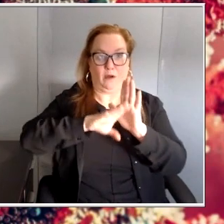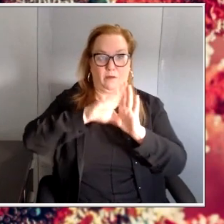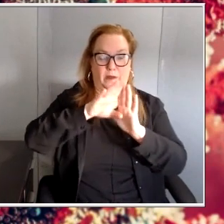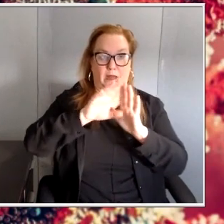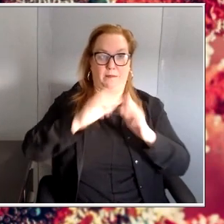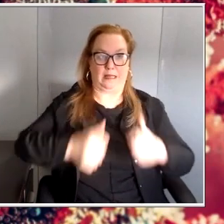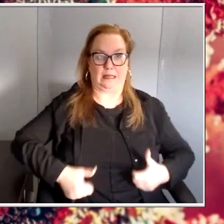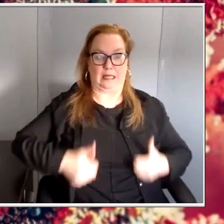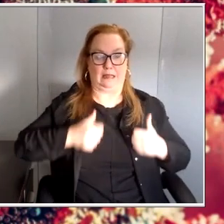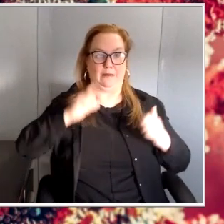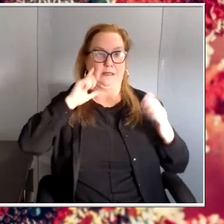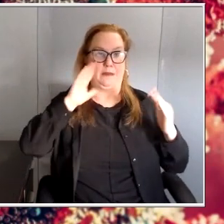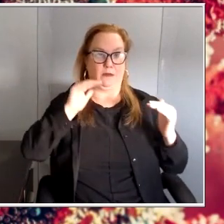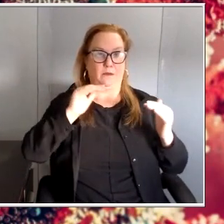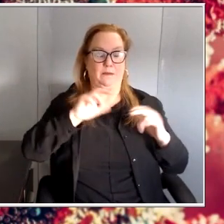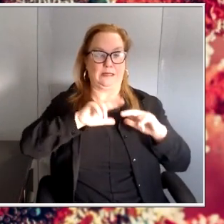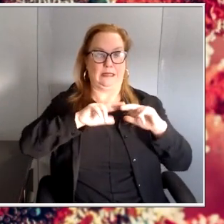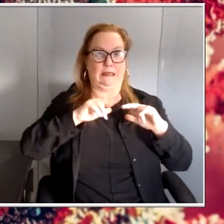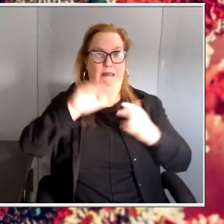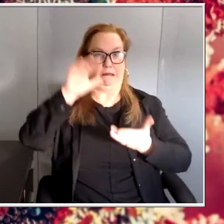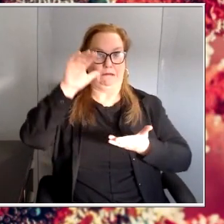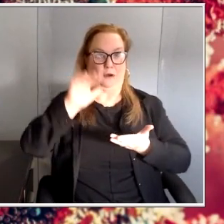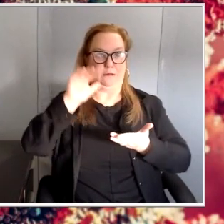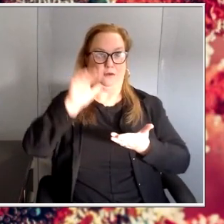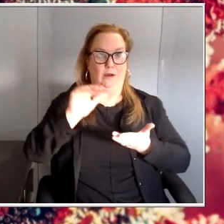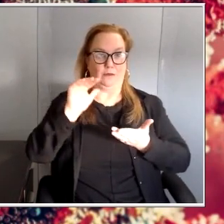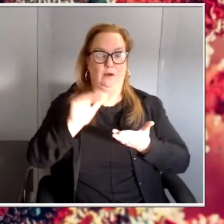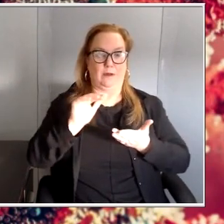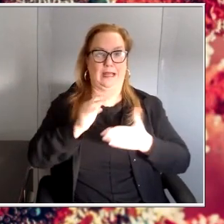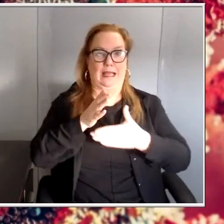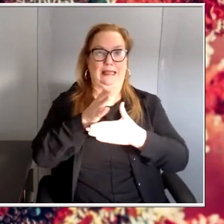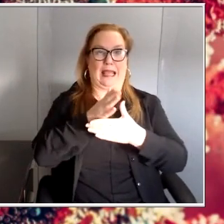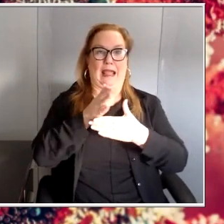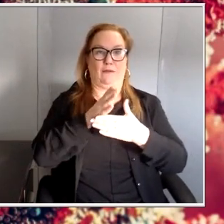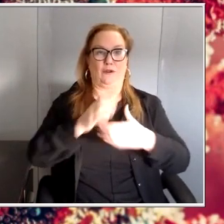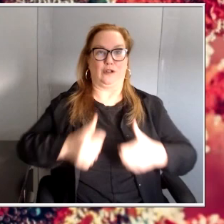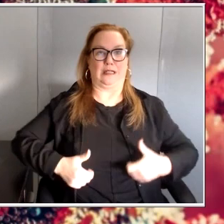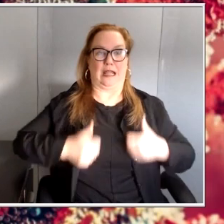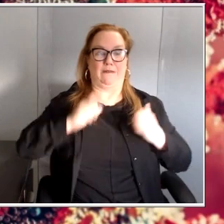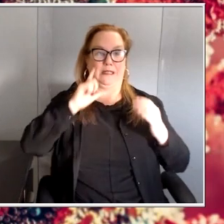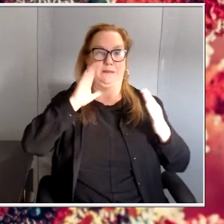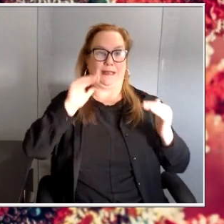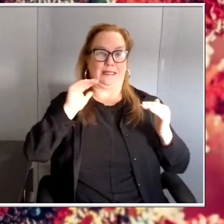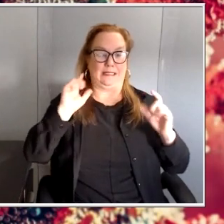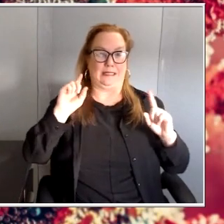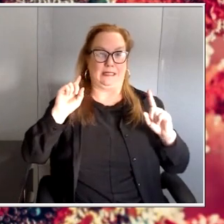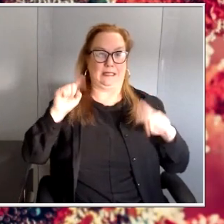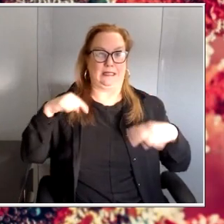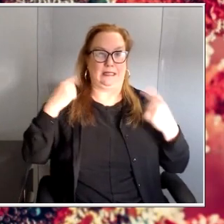been seeing drops the last few years. The average life expectancy is the lowest since it's been in